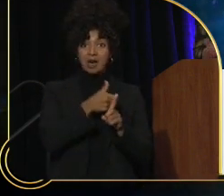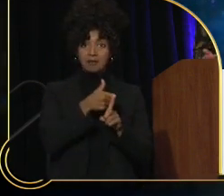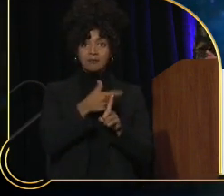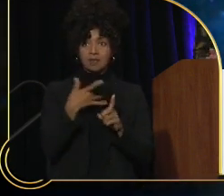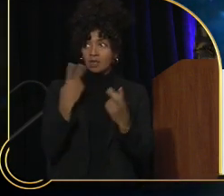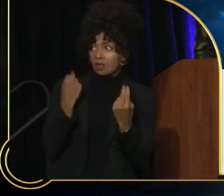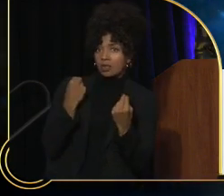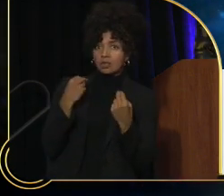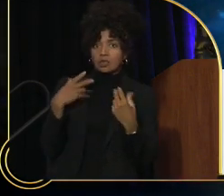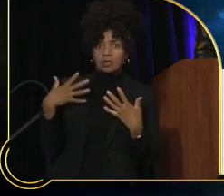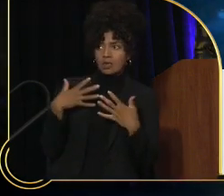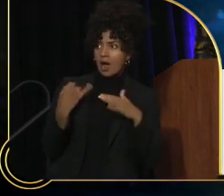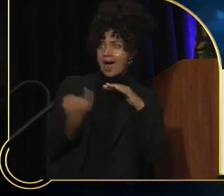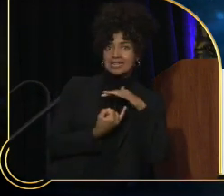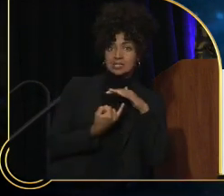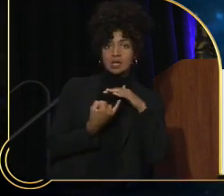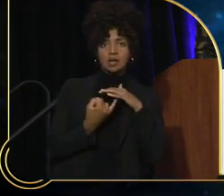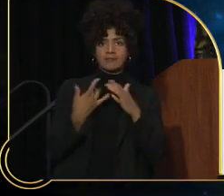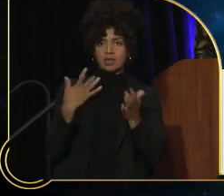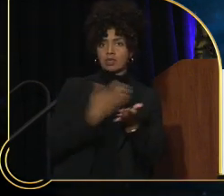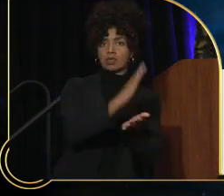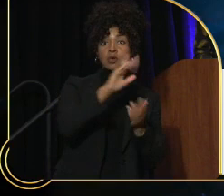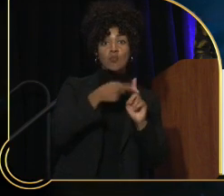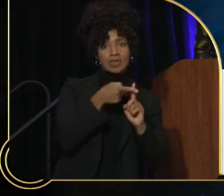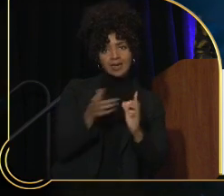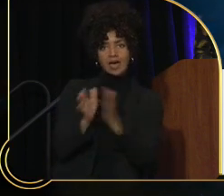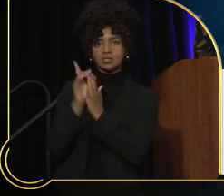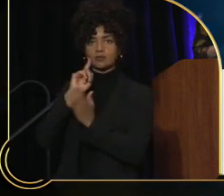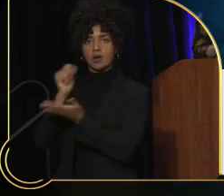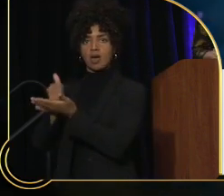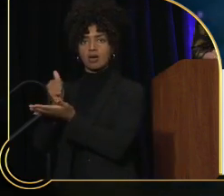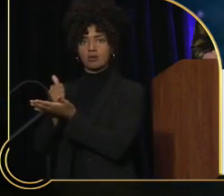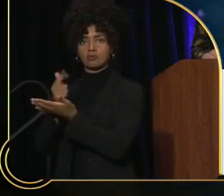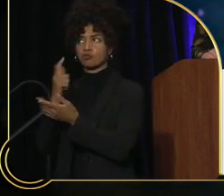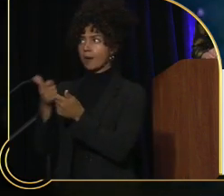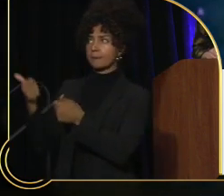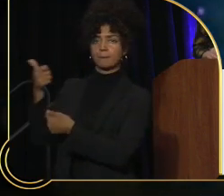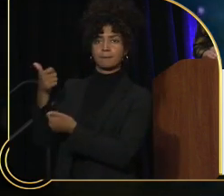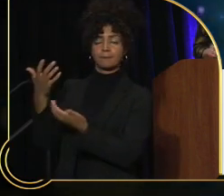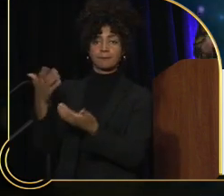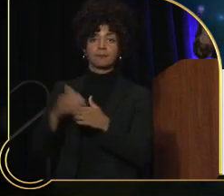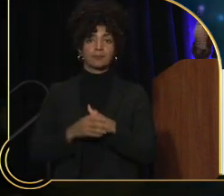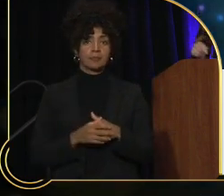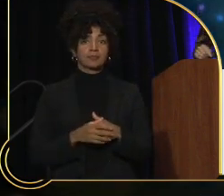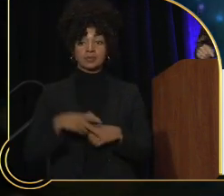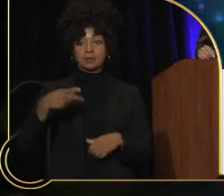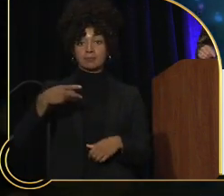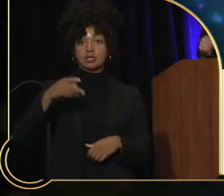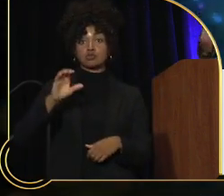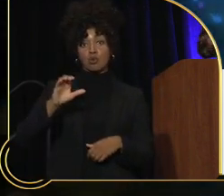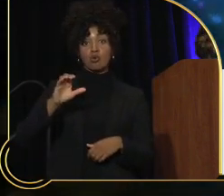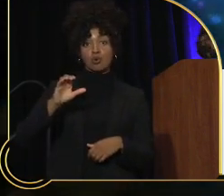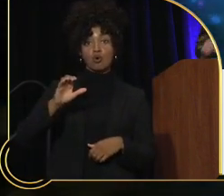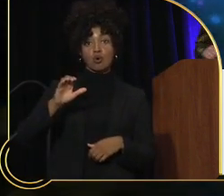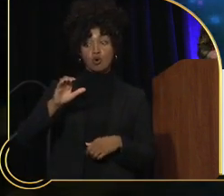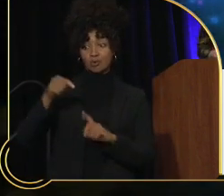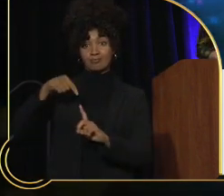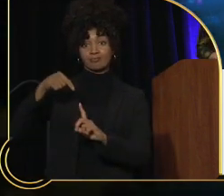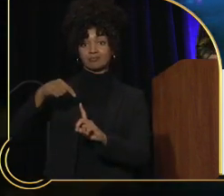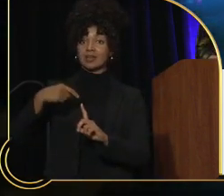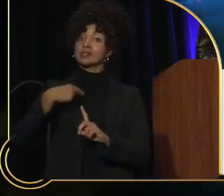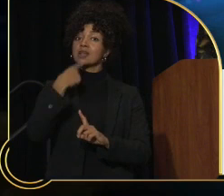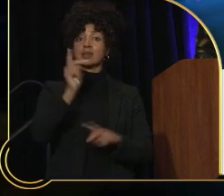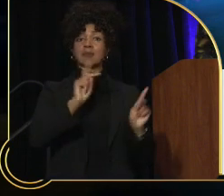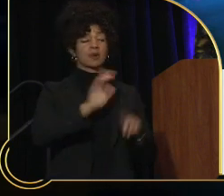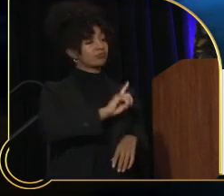and excluded when they ask for help. The Peace Corps is telling people they cannot represent